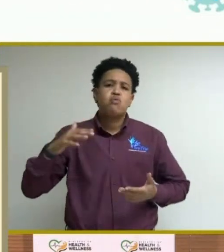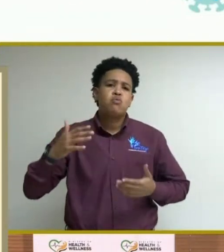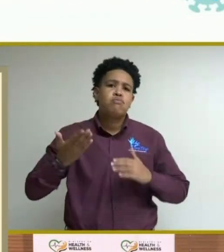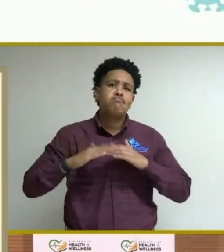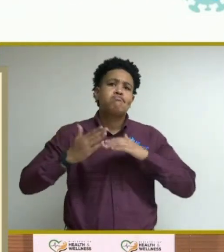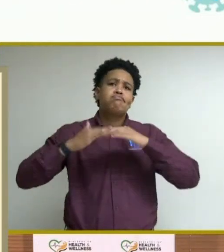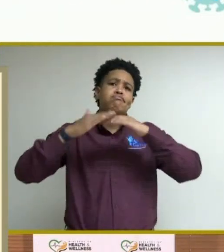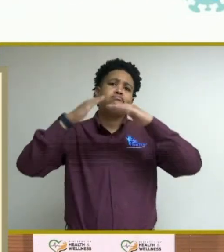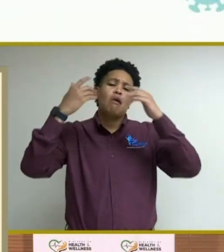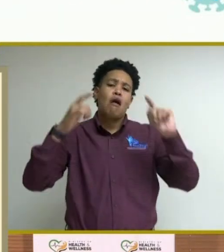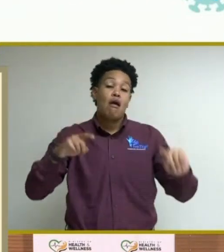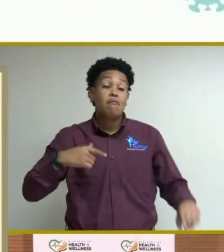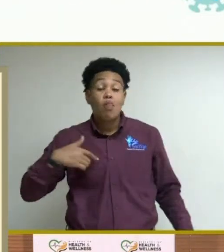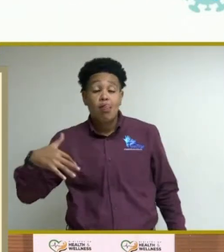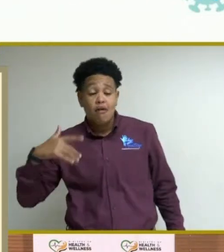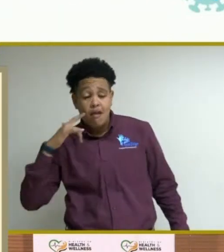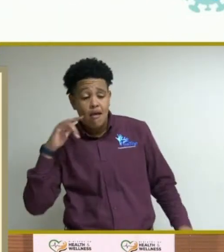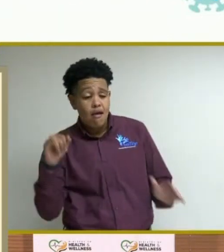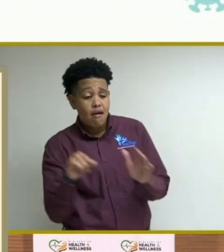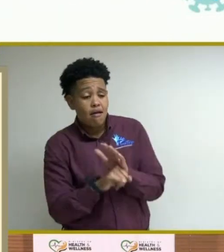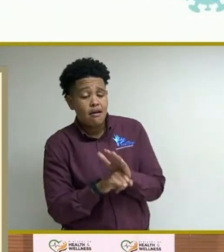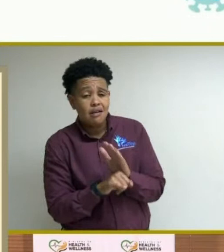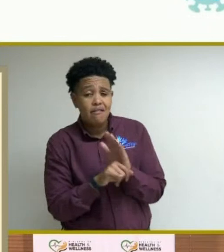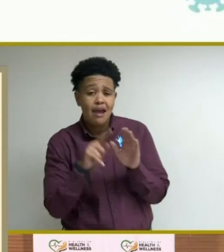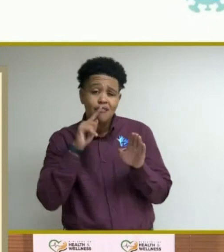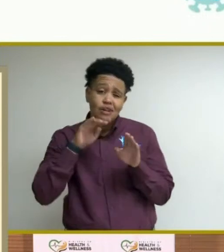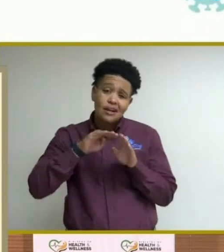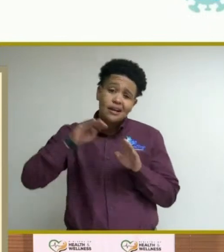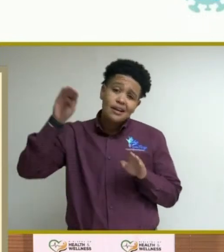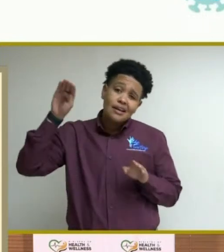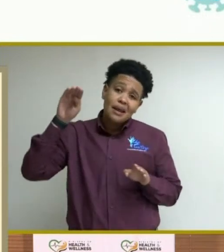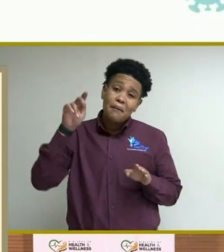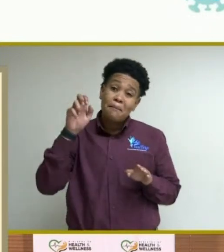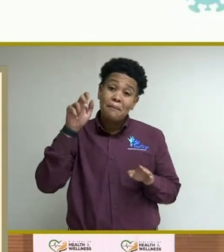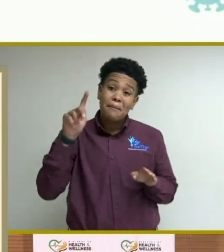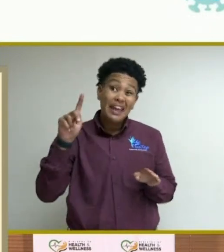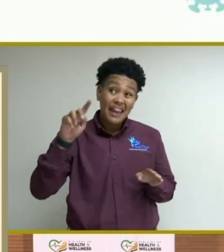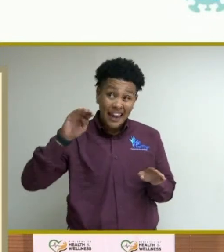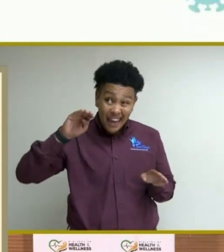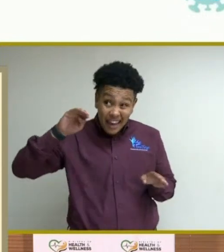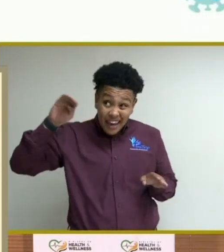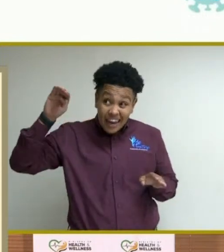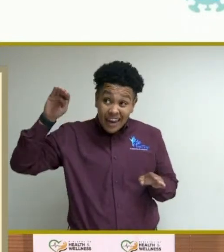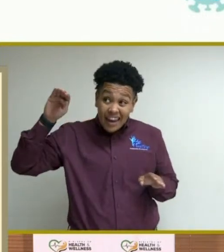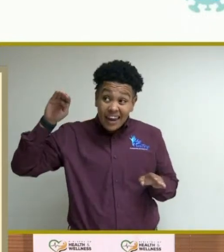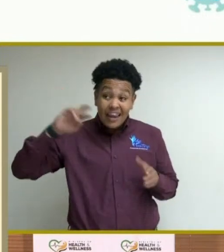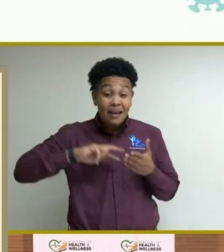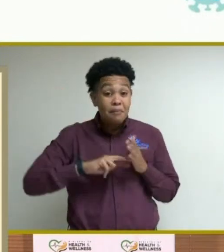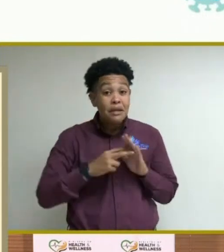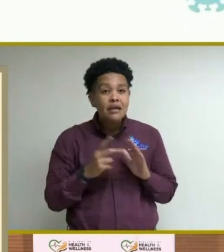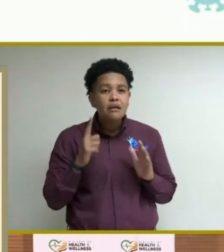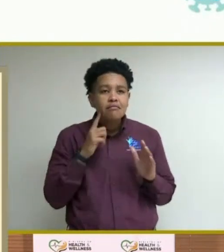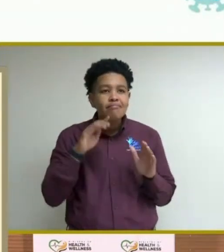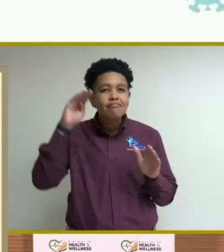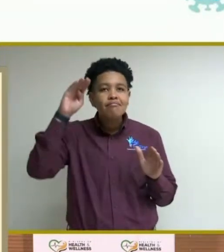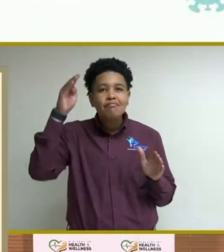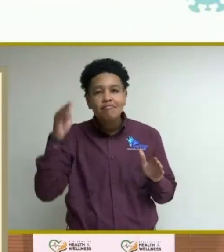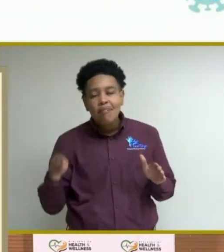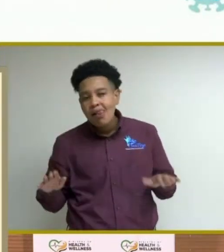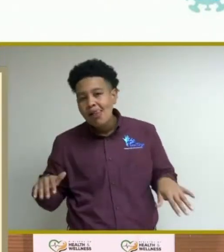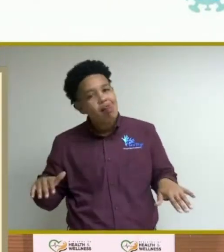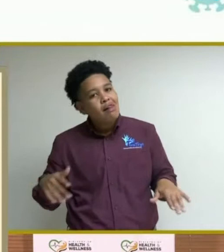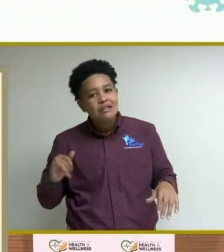yet identifying a peak, so we are still trending upwards in terms of the number